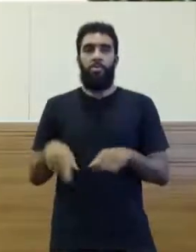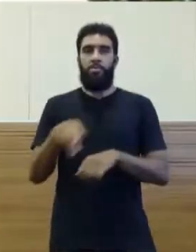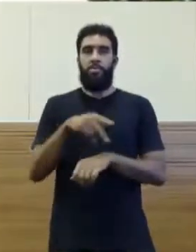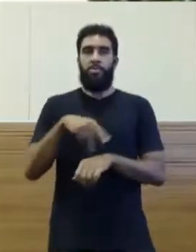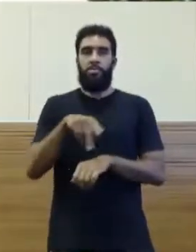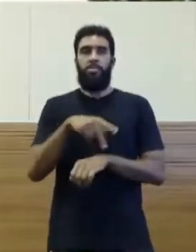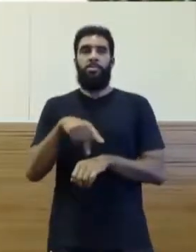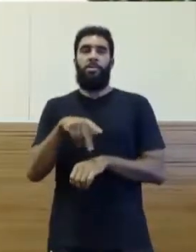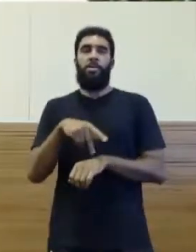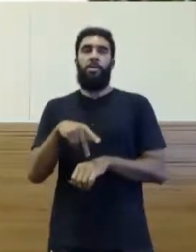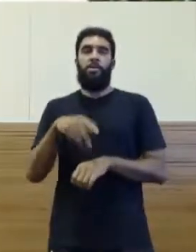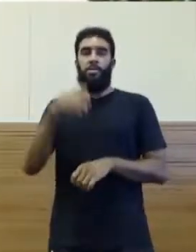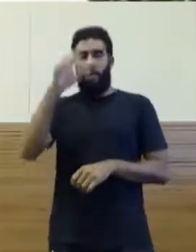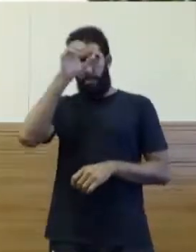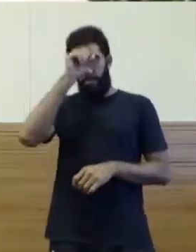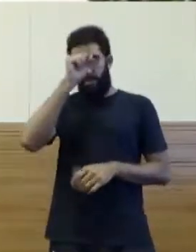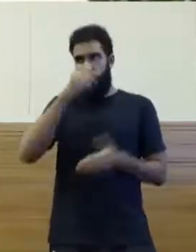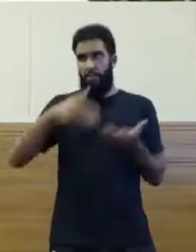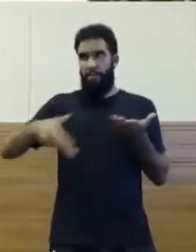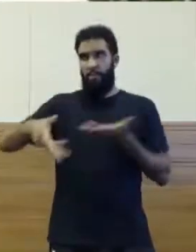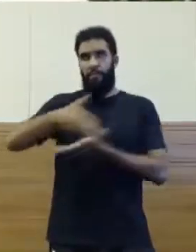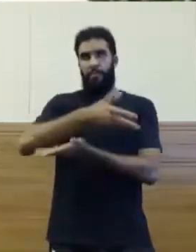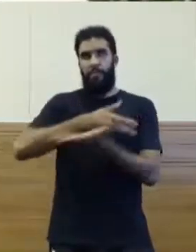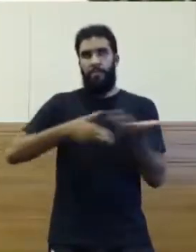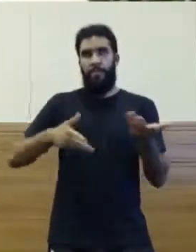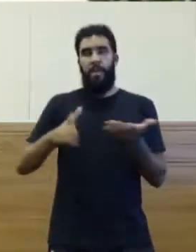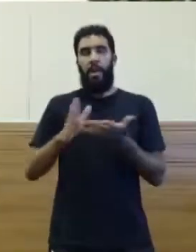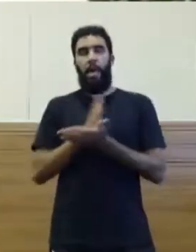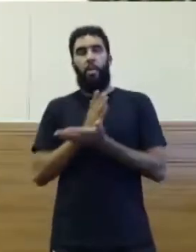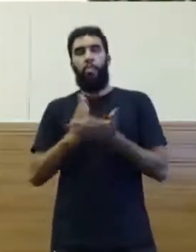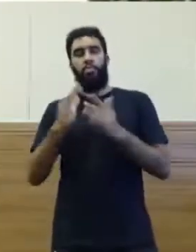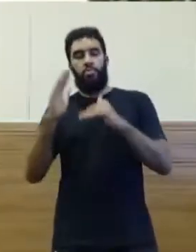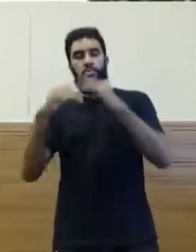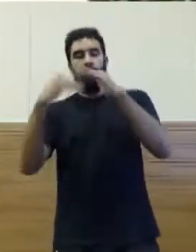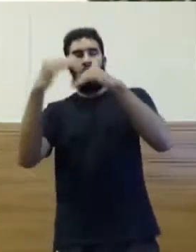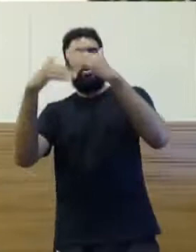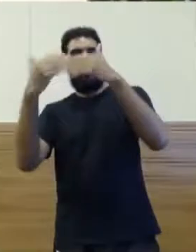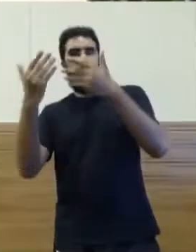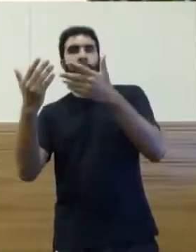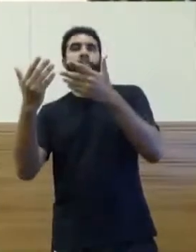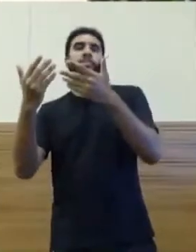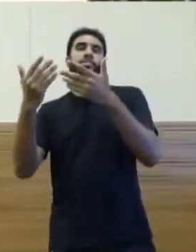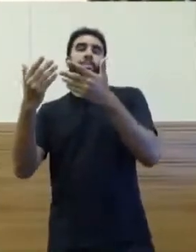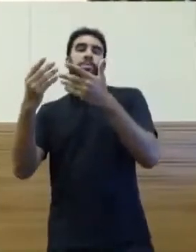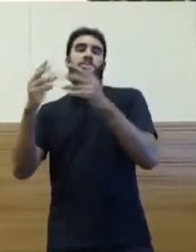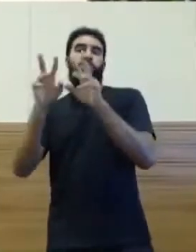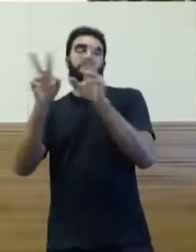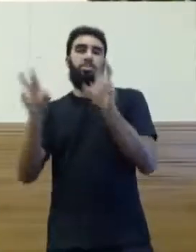contribution, and all countries learning with one another,